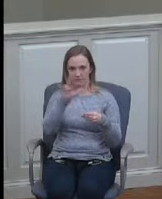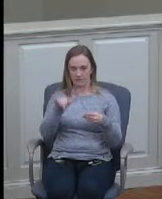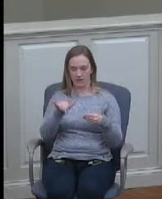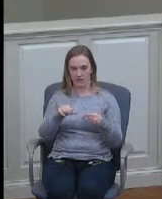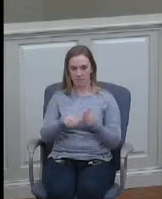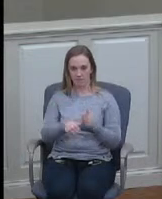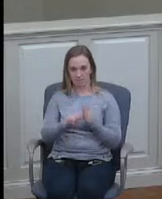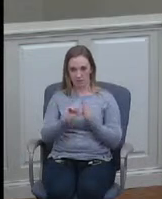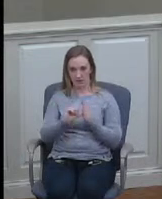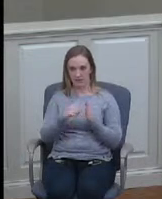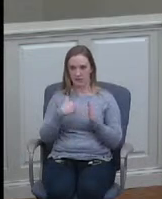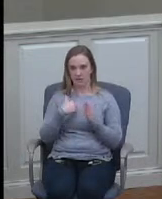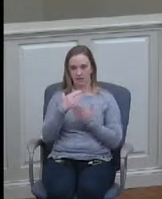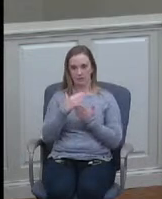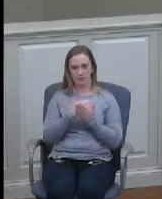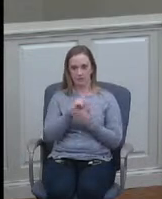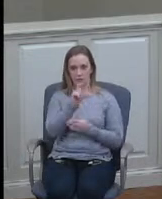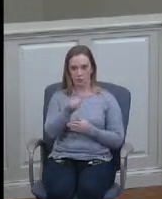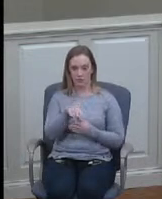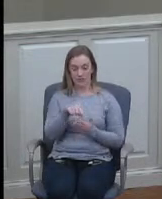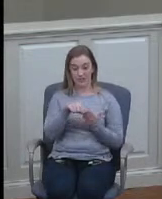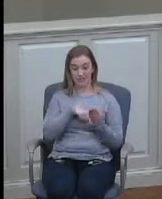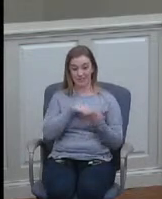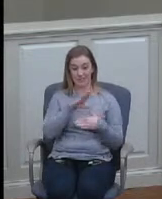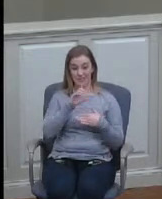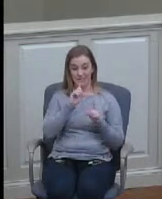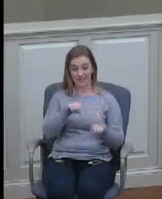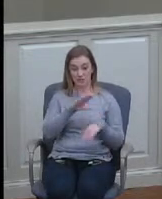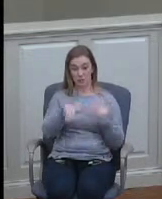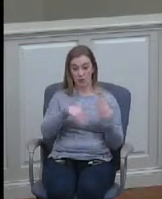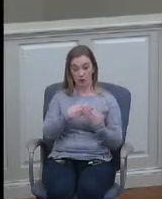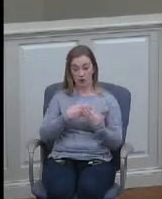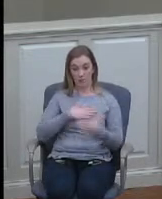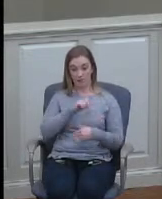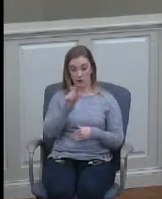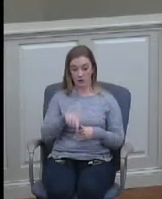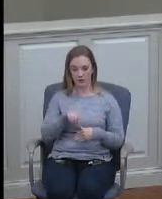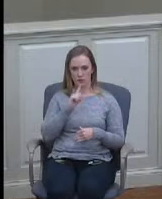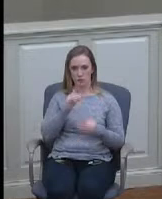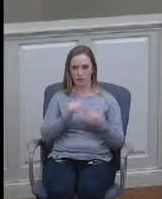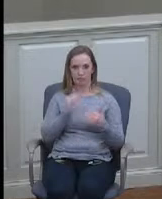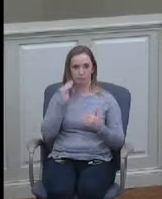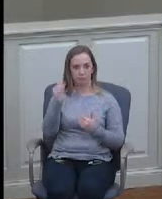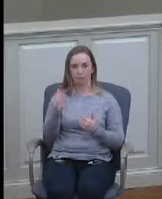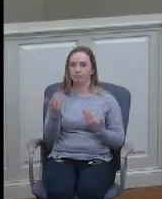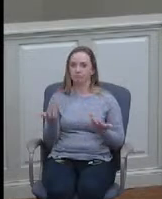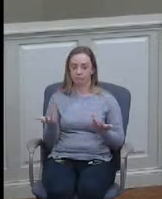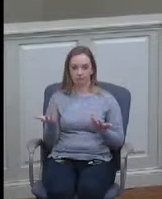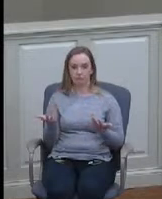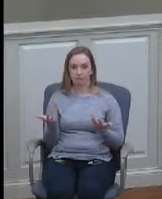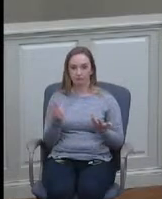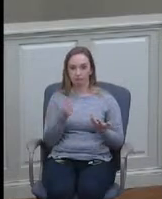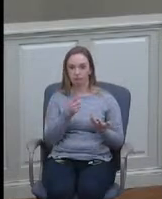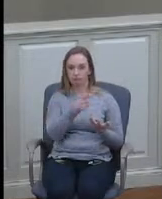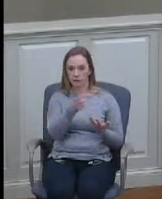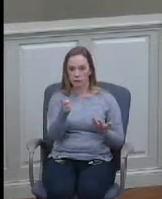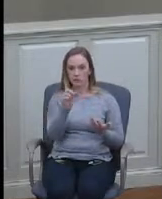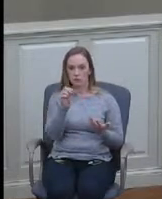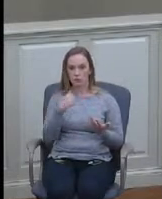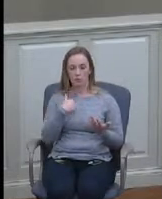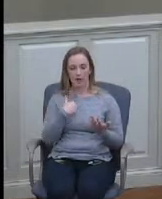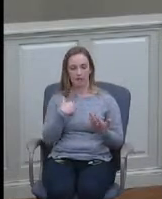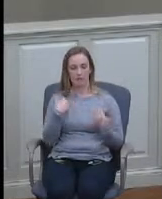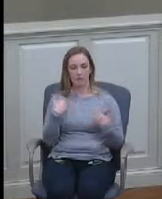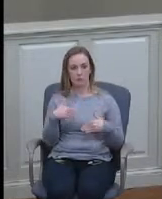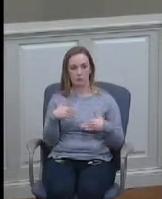questions. This not only answered all of my questions, but went above and beyond. And you do have a